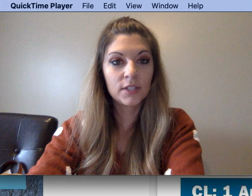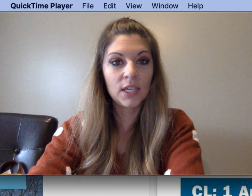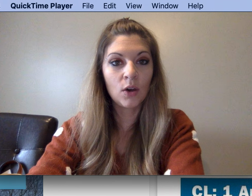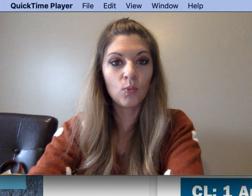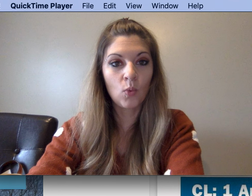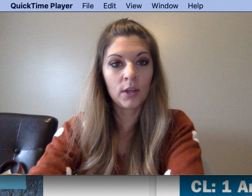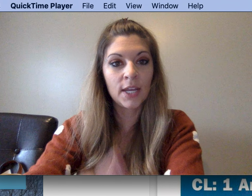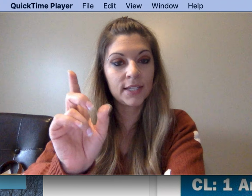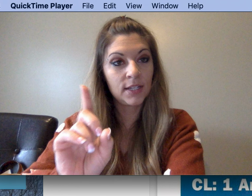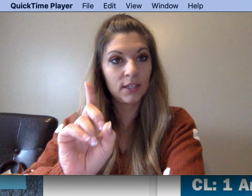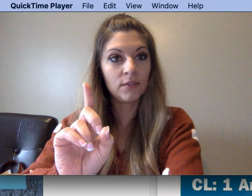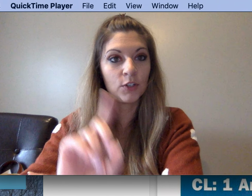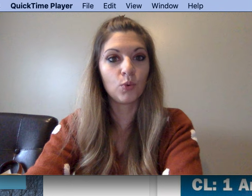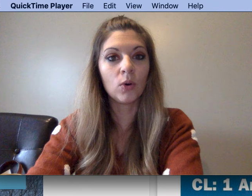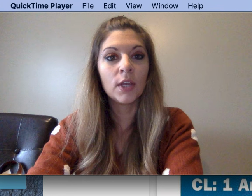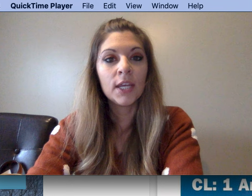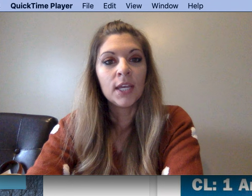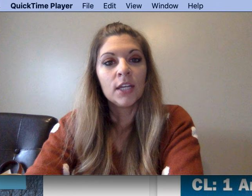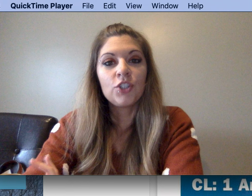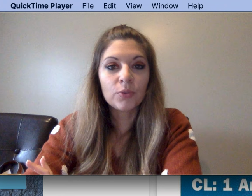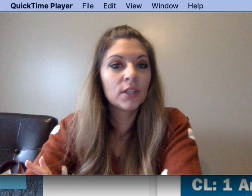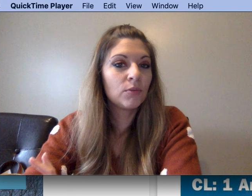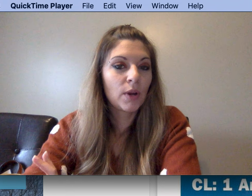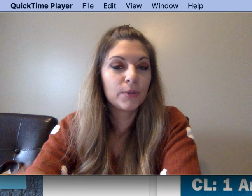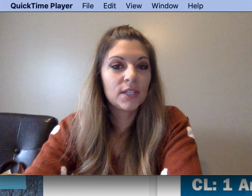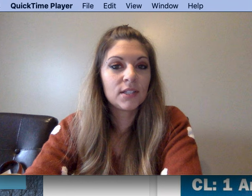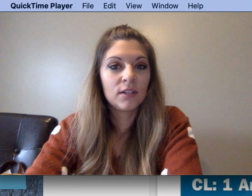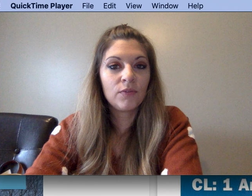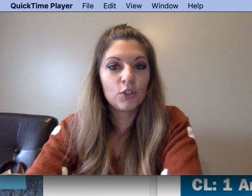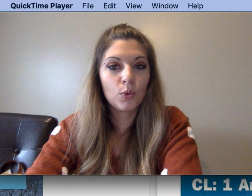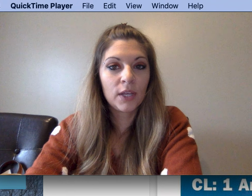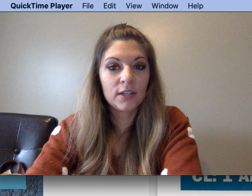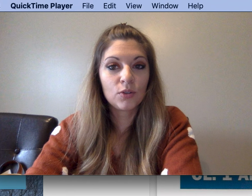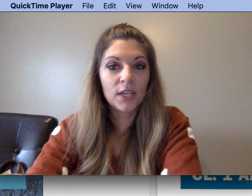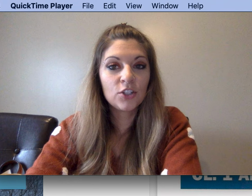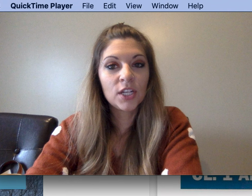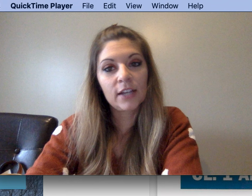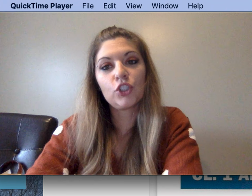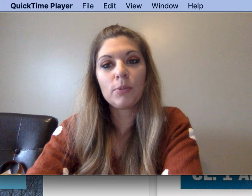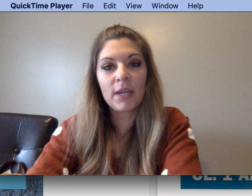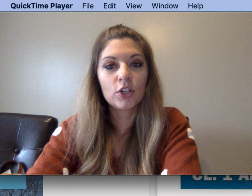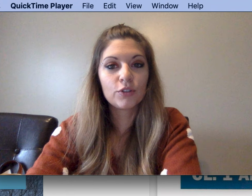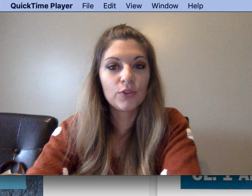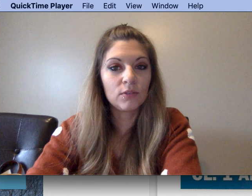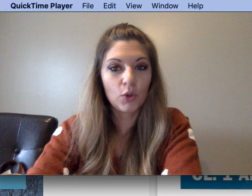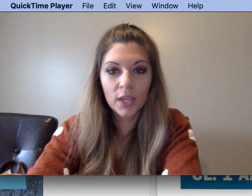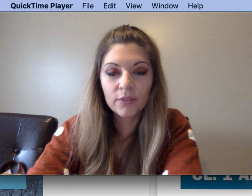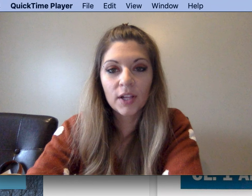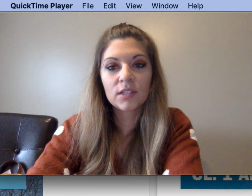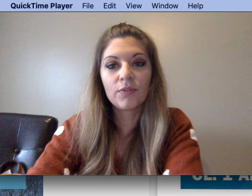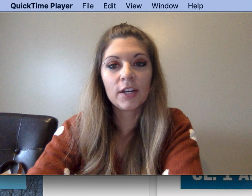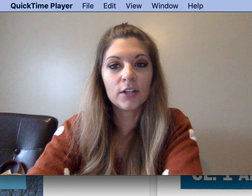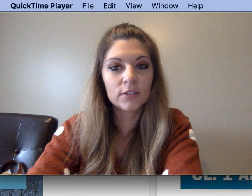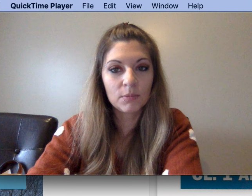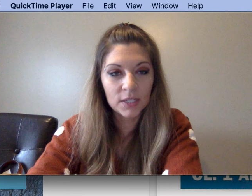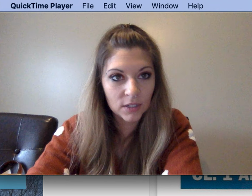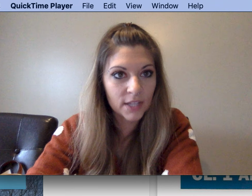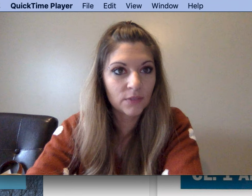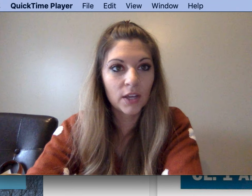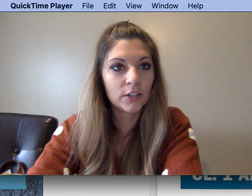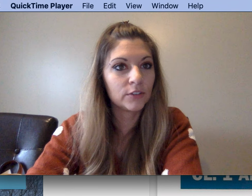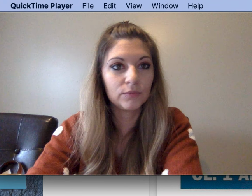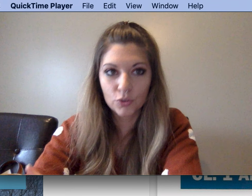our CL1 as an individual. Generally represents an individual and its location, action, or manner. So the locative classifier,